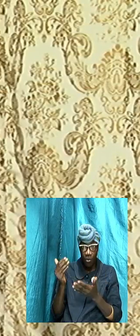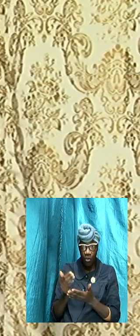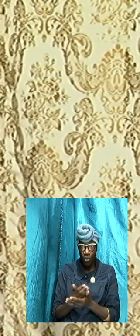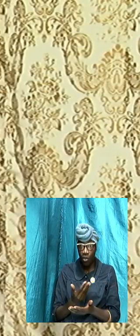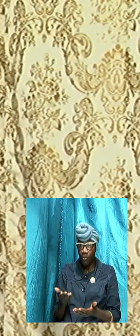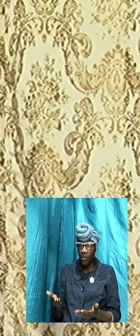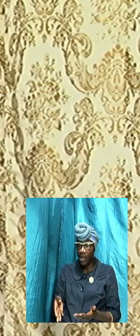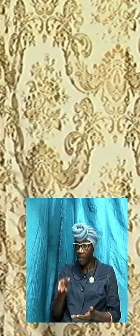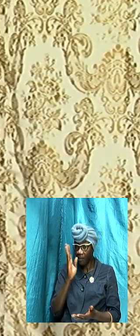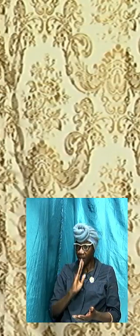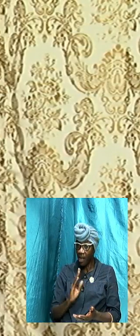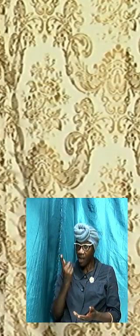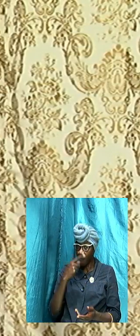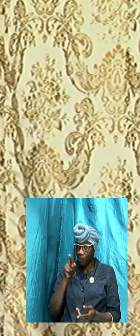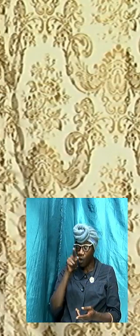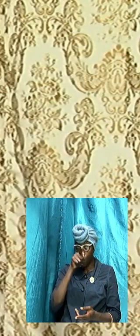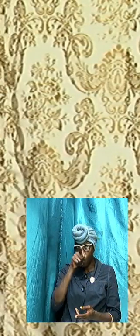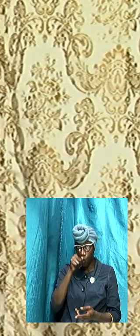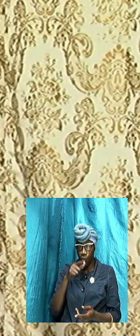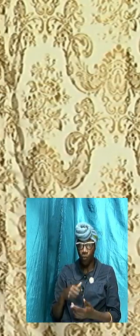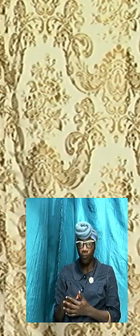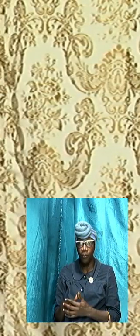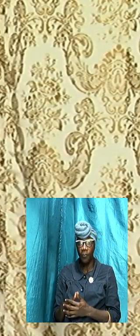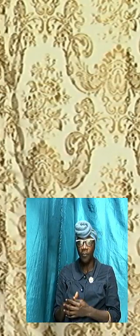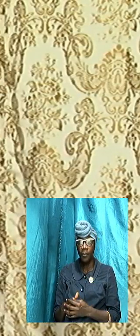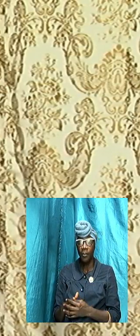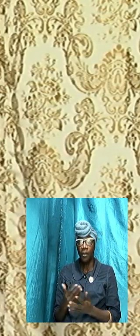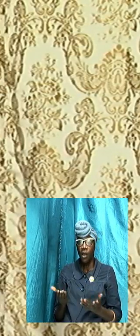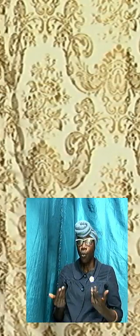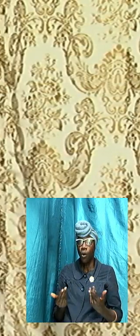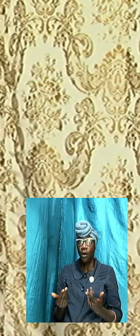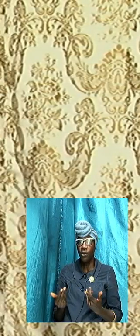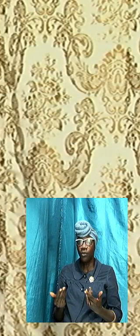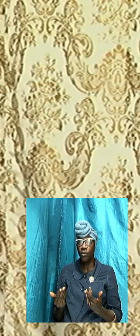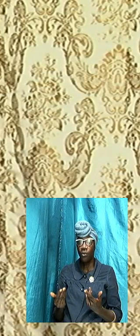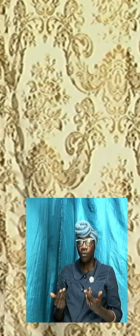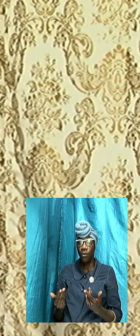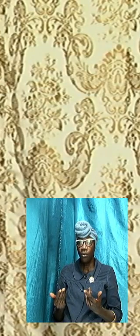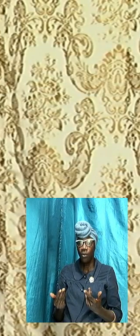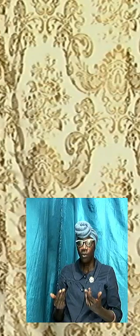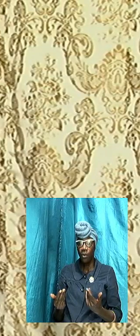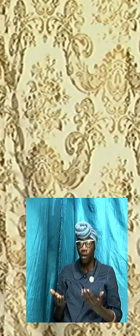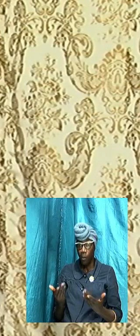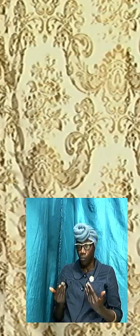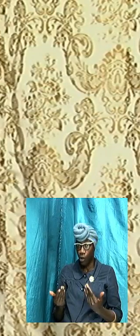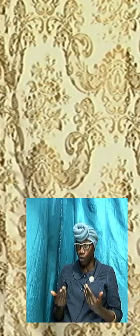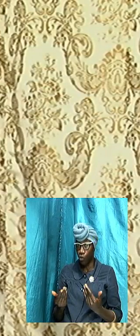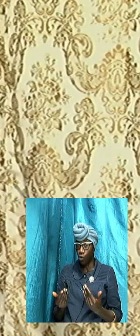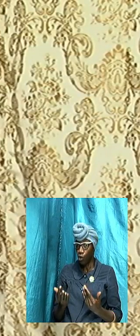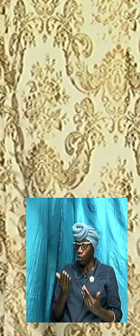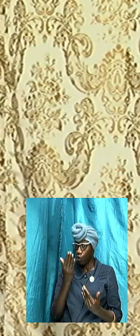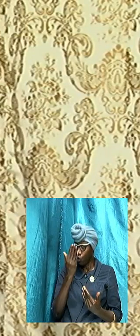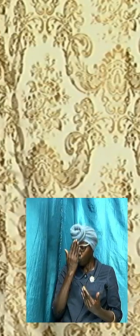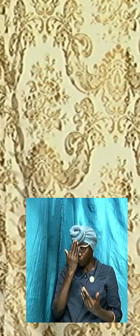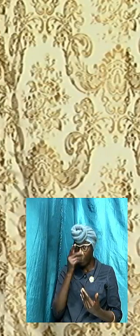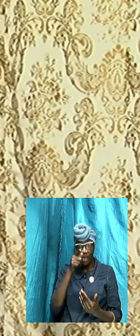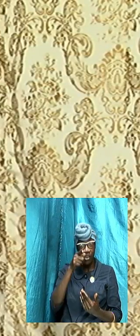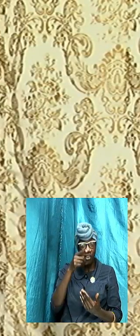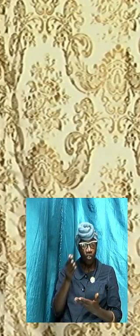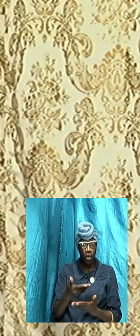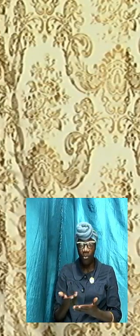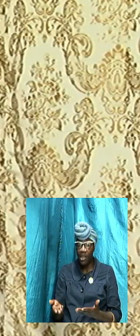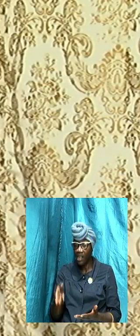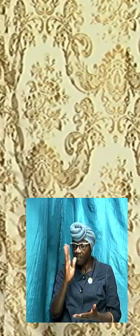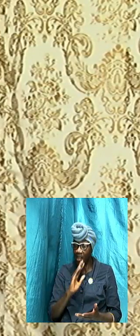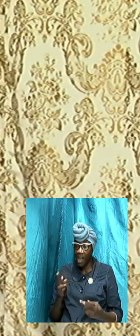God has in store for us. I want to bring our attention to some of the things that God has in store for you as a child of God. When